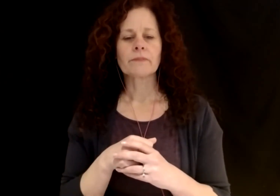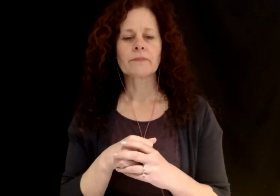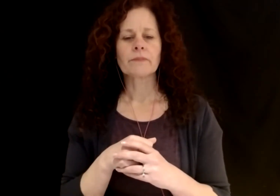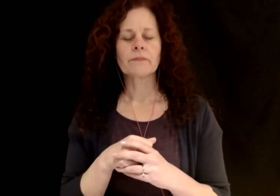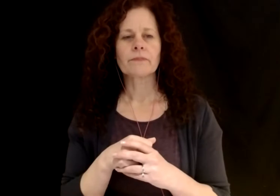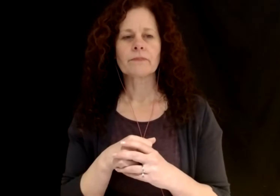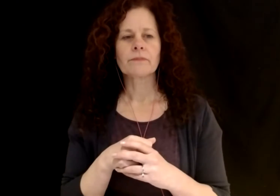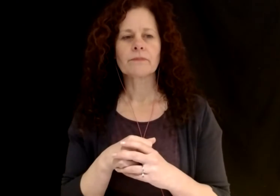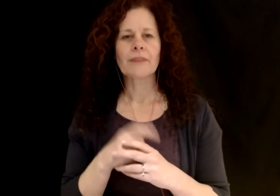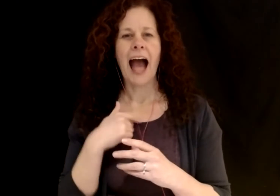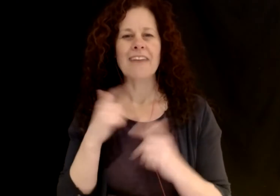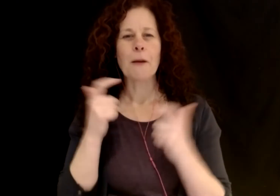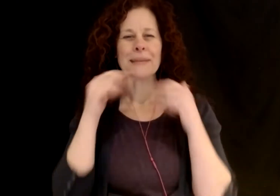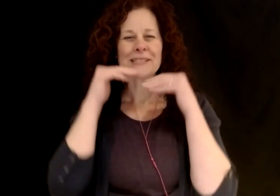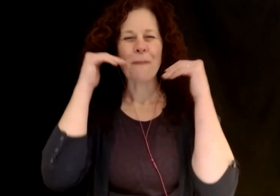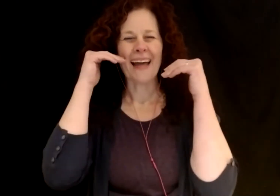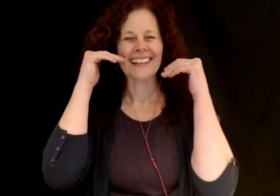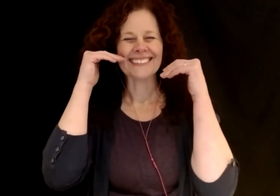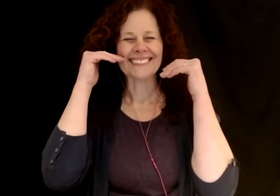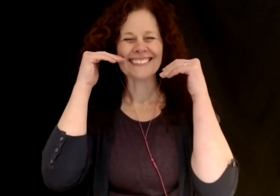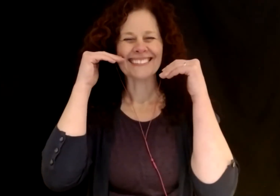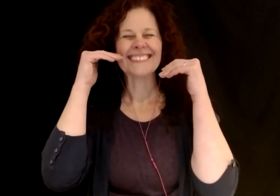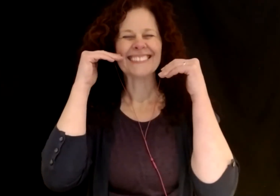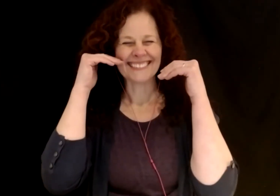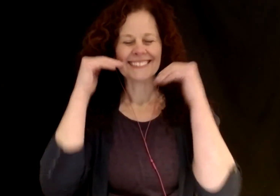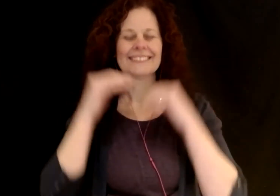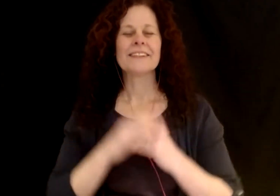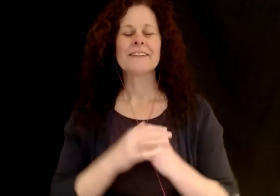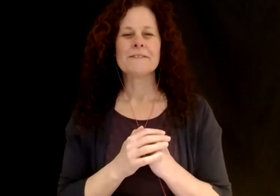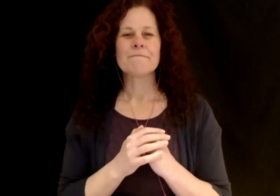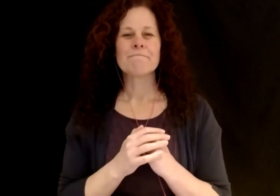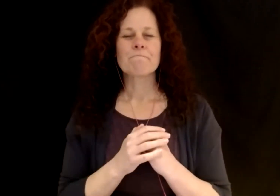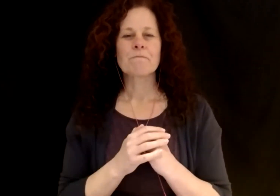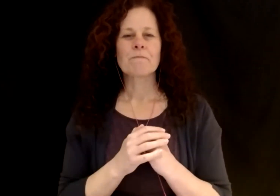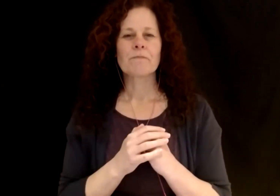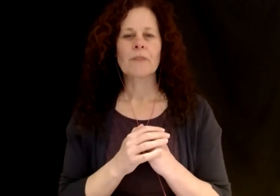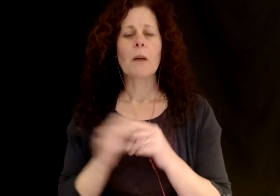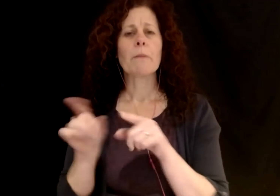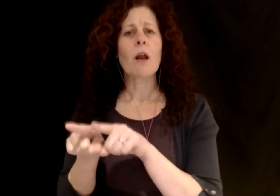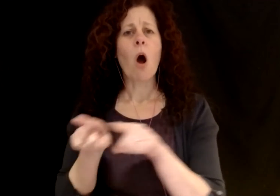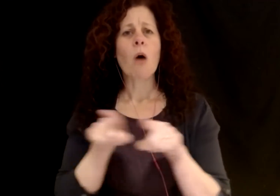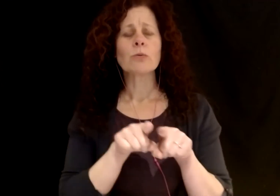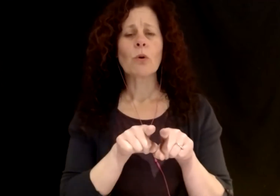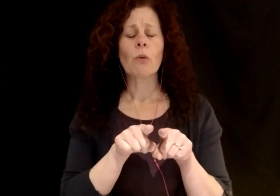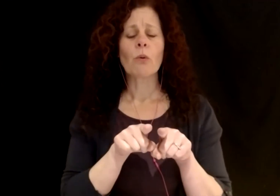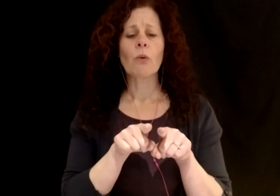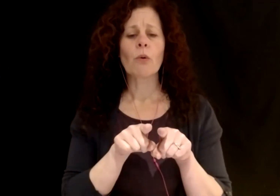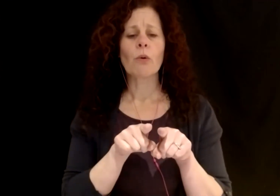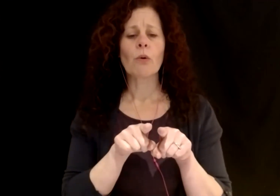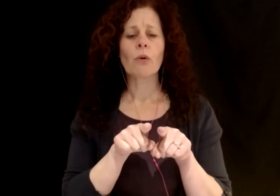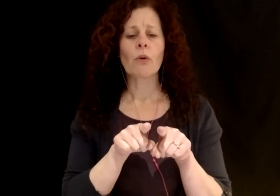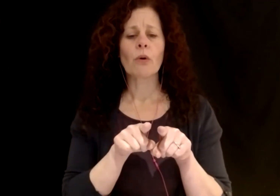have a big smile on my face, but I'm also bringing to you an